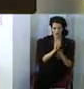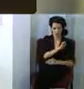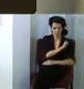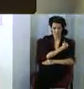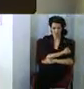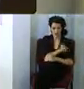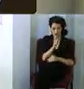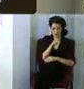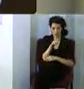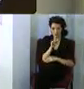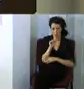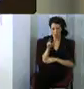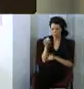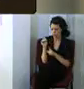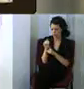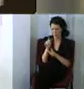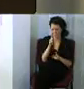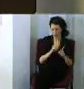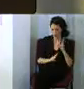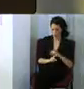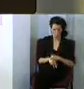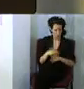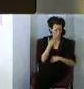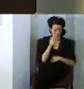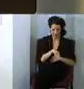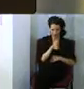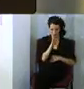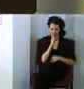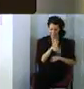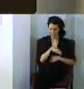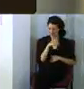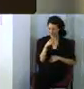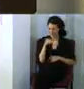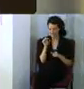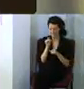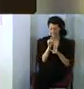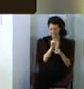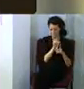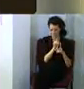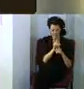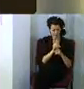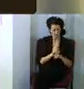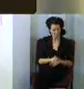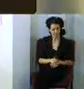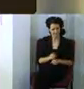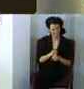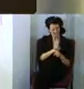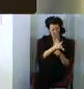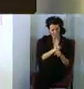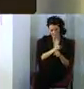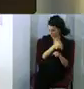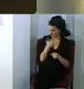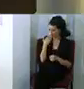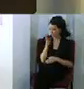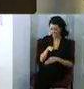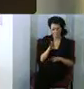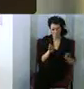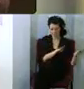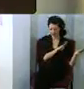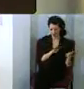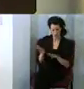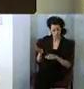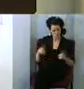reminding the Corinthian people just how bad they are. It seems over and over again rebuking them for their behavior and for challenging